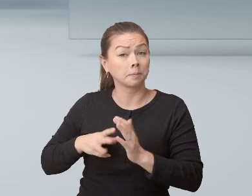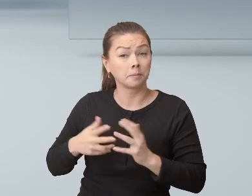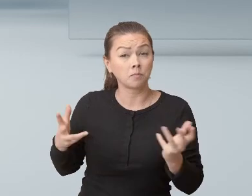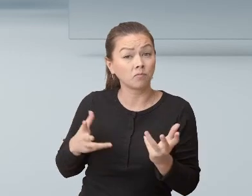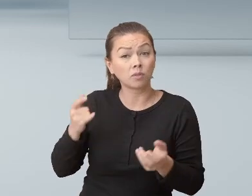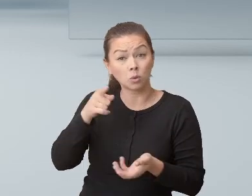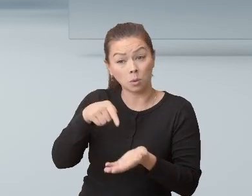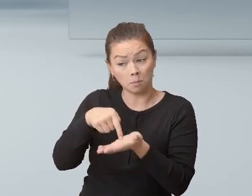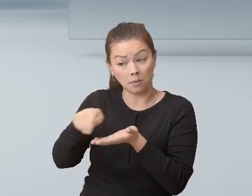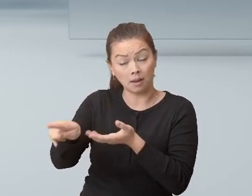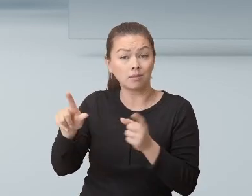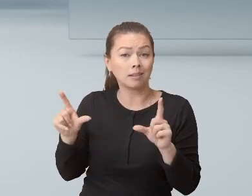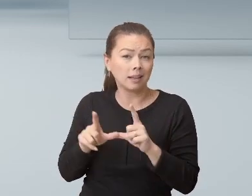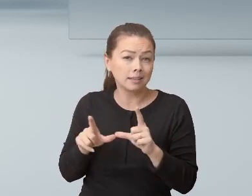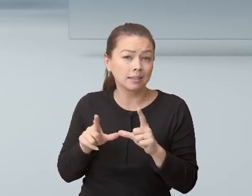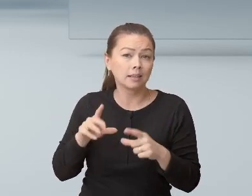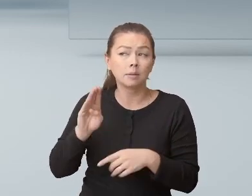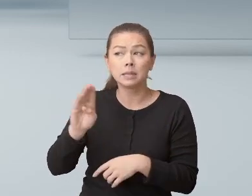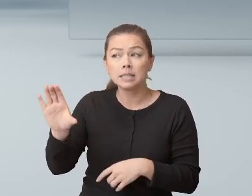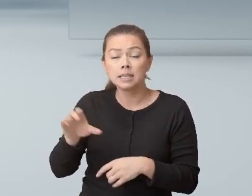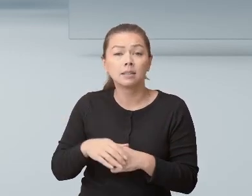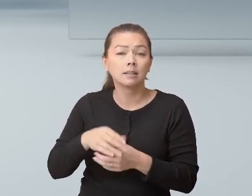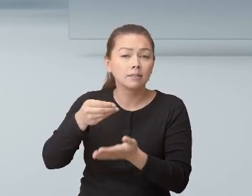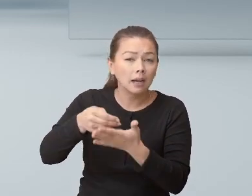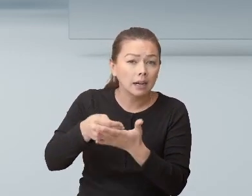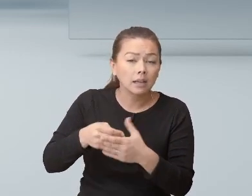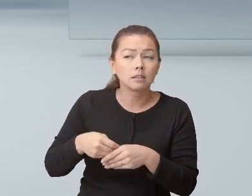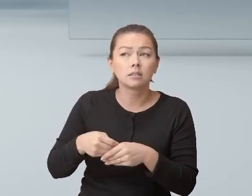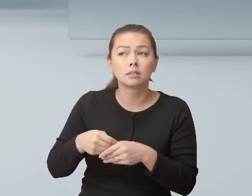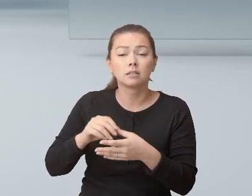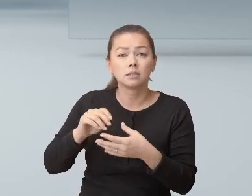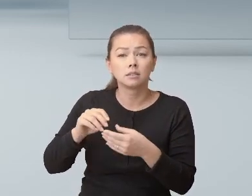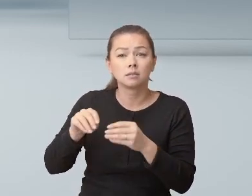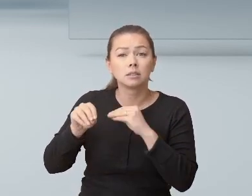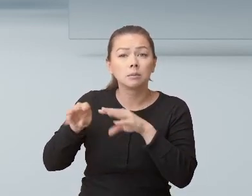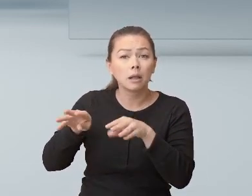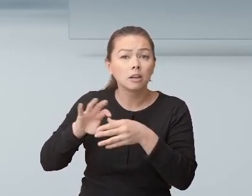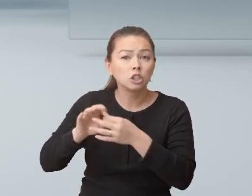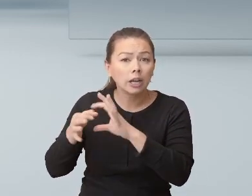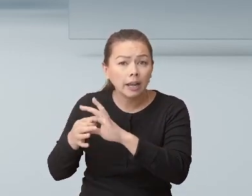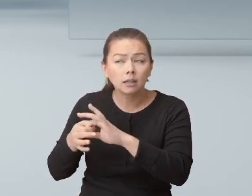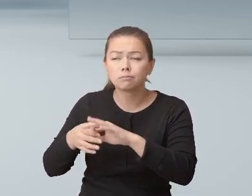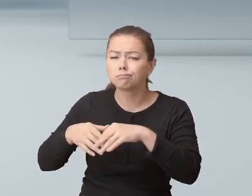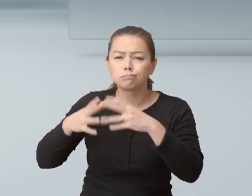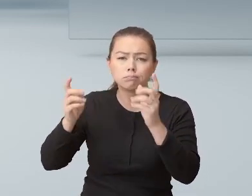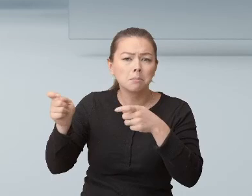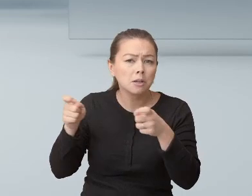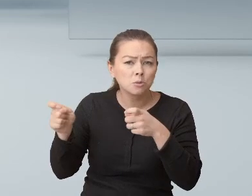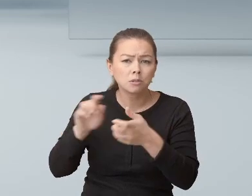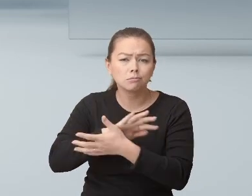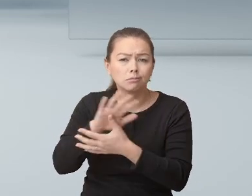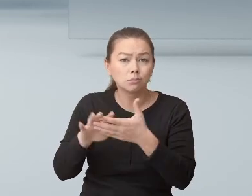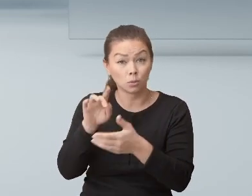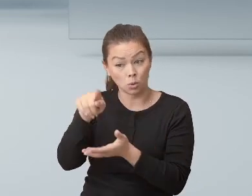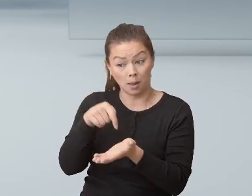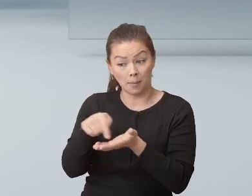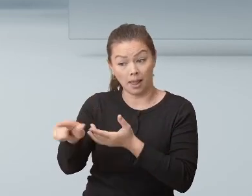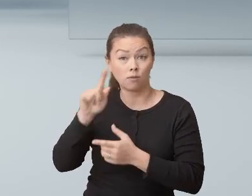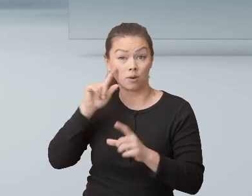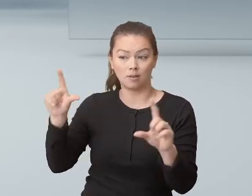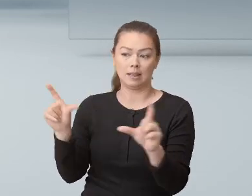Finance Supply Chain Management, you're paying for the licensing, but there's no more additional charge for